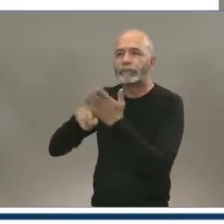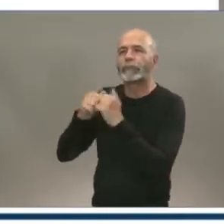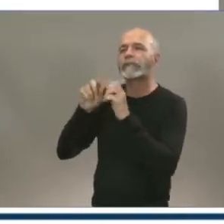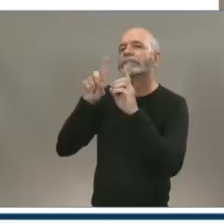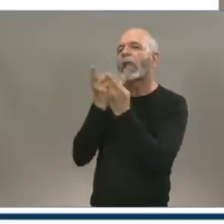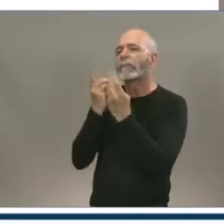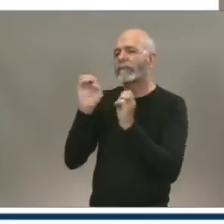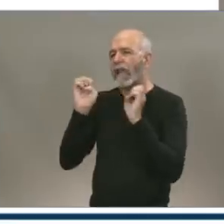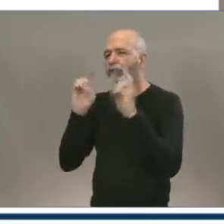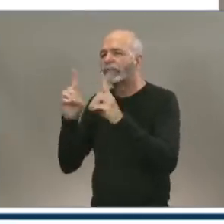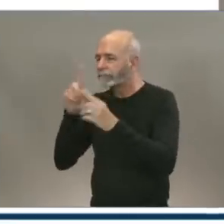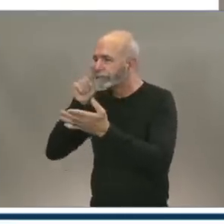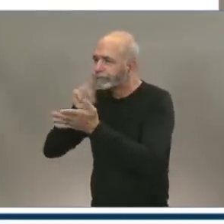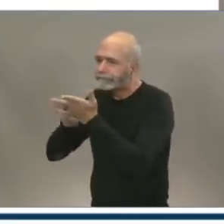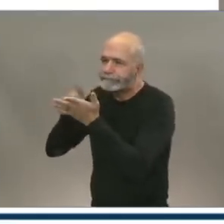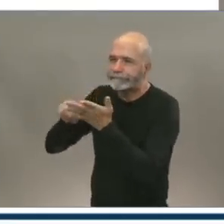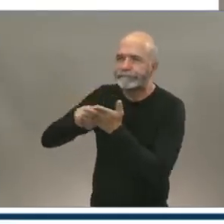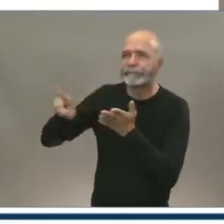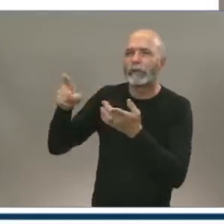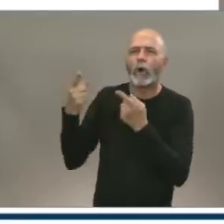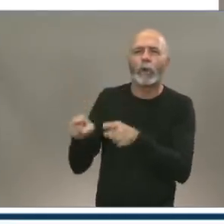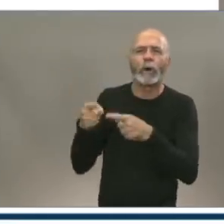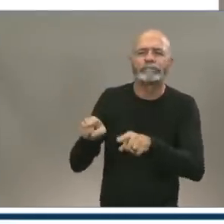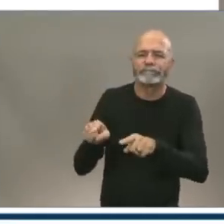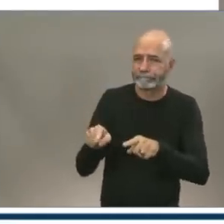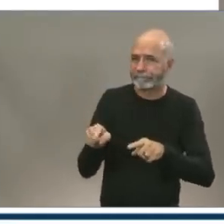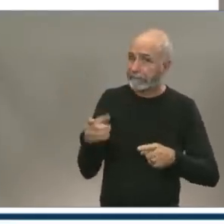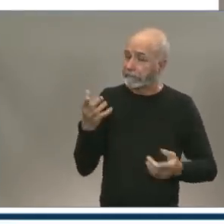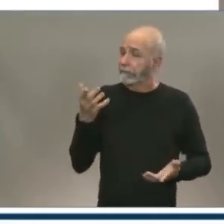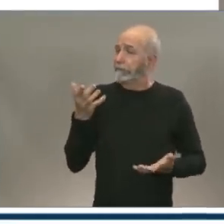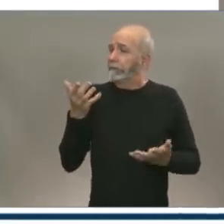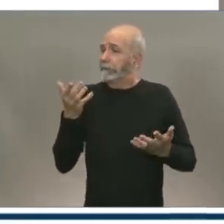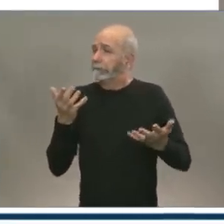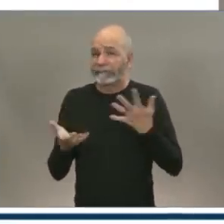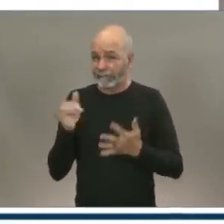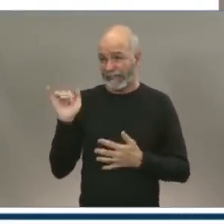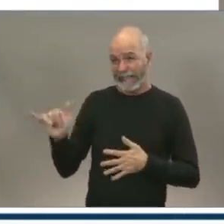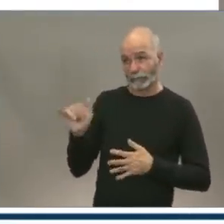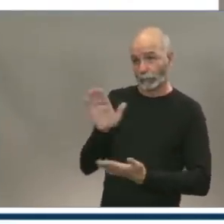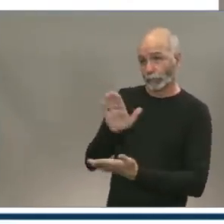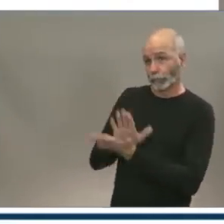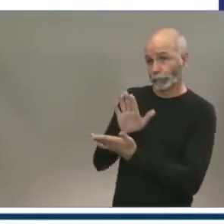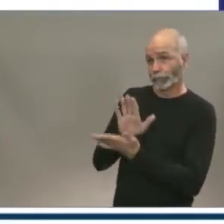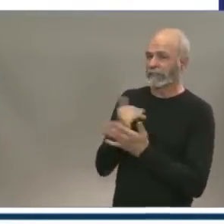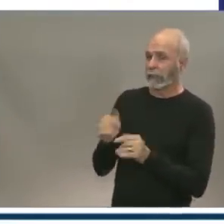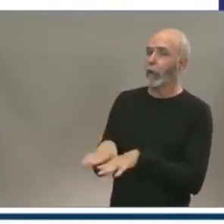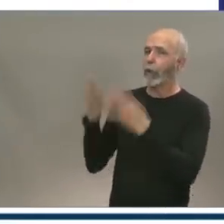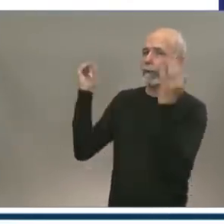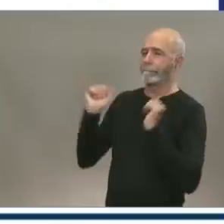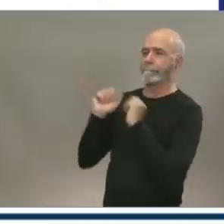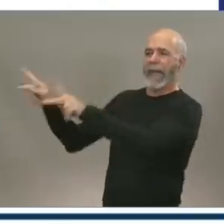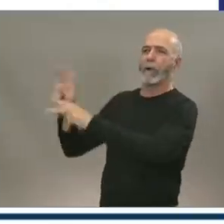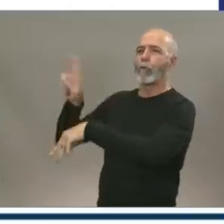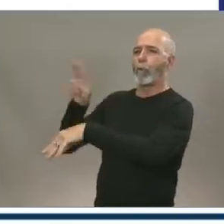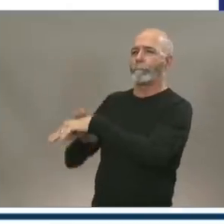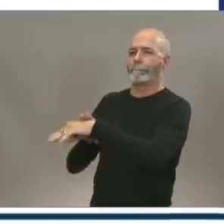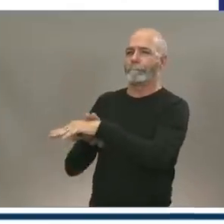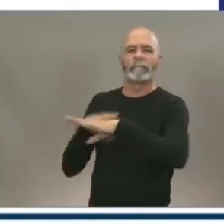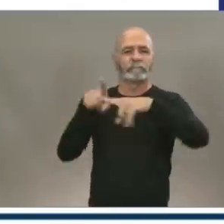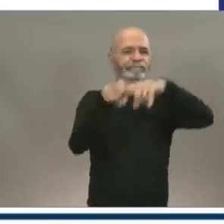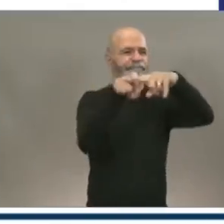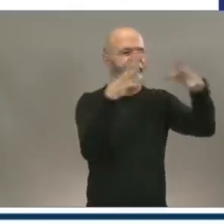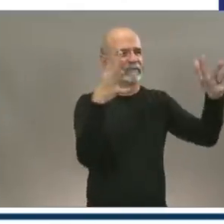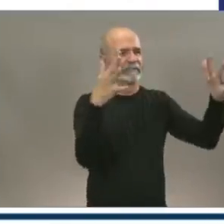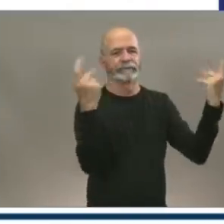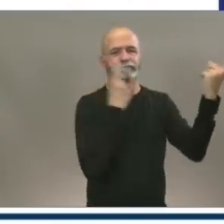get high-level updates, and my understanding from my team was that it was due to open up today. That's all the time we have for questions today. There